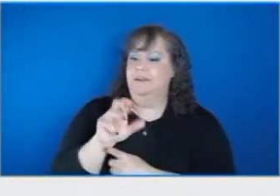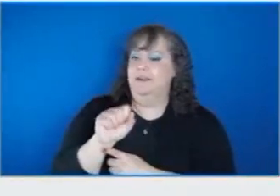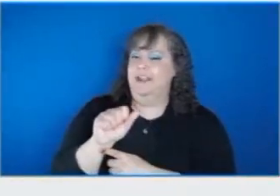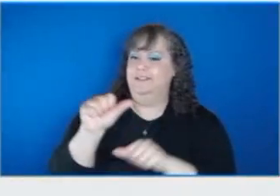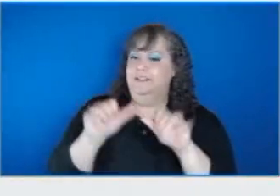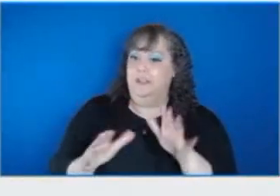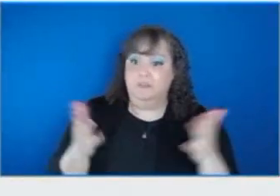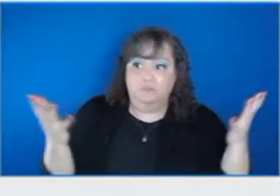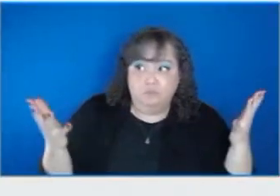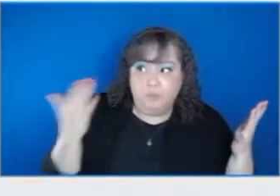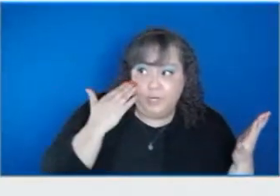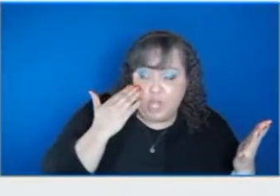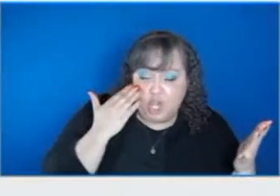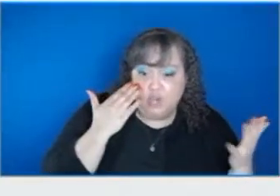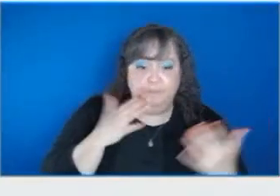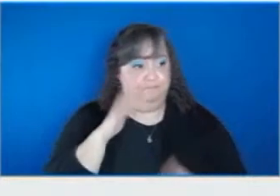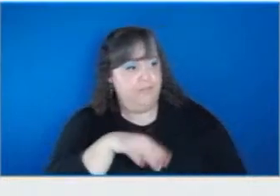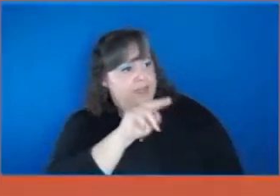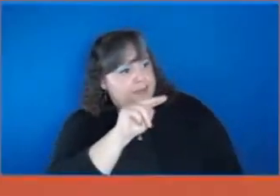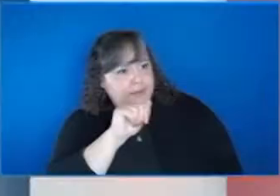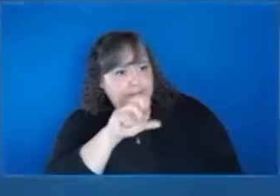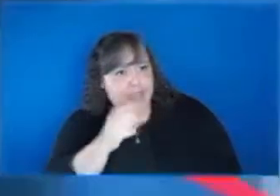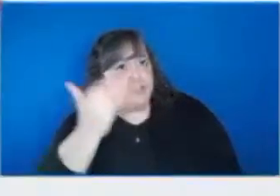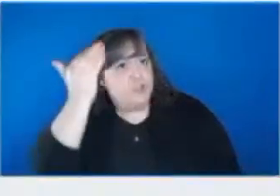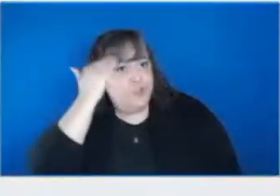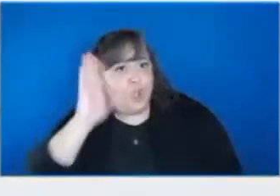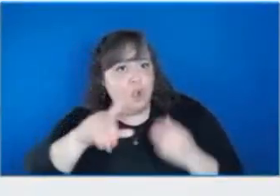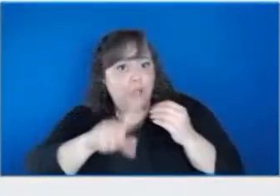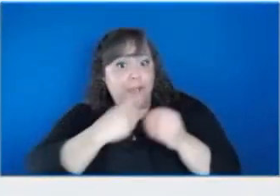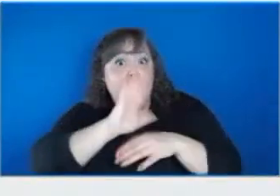Does NASA know about all the asteroids?